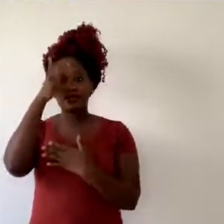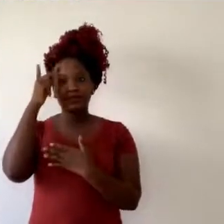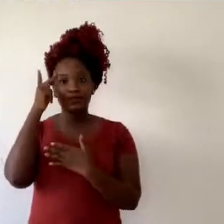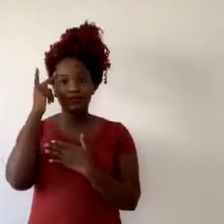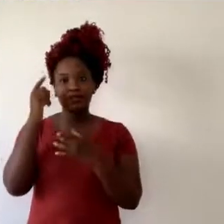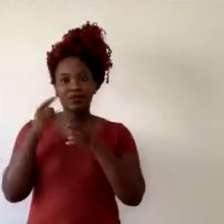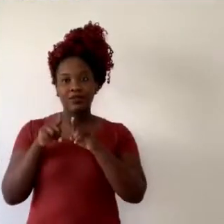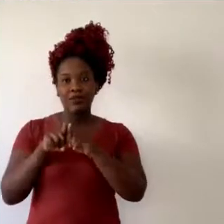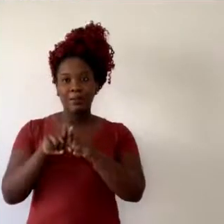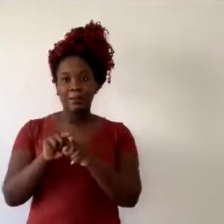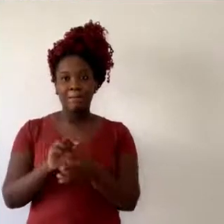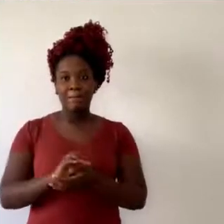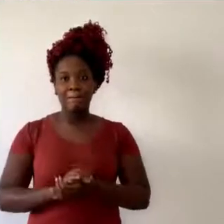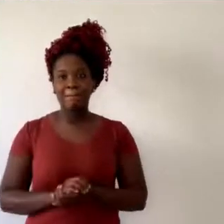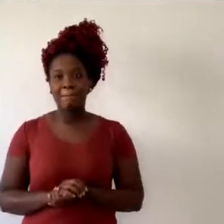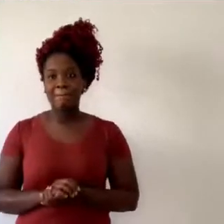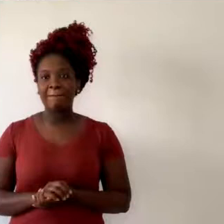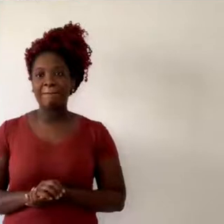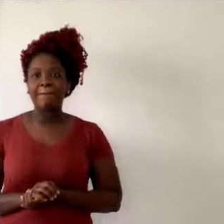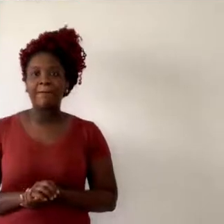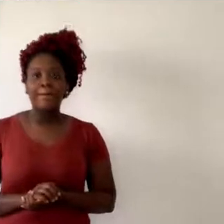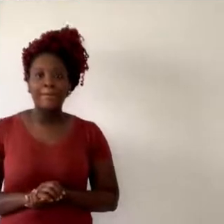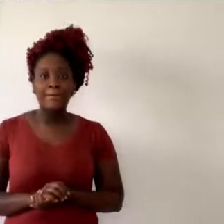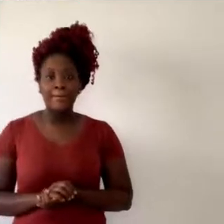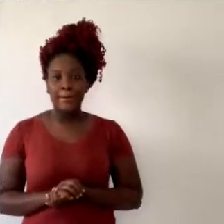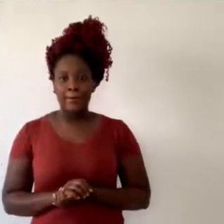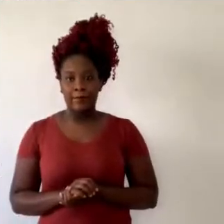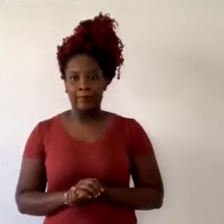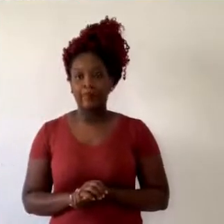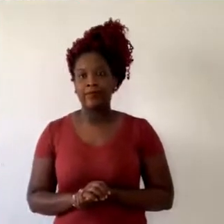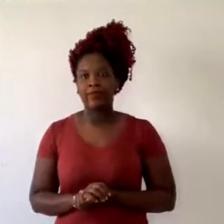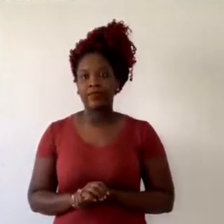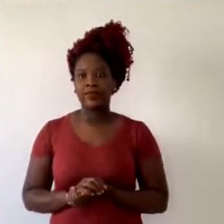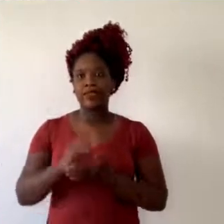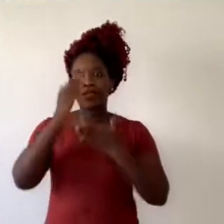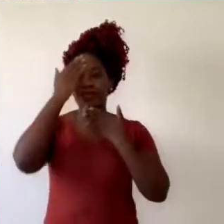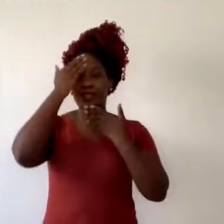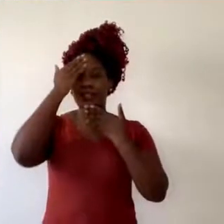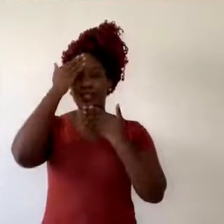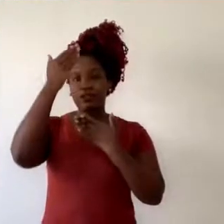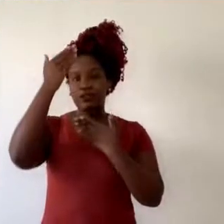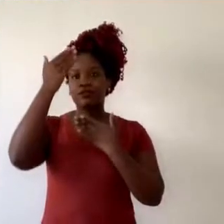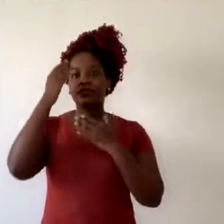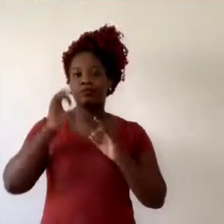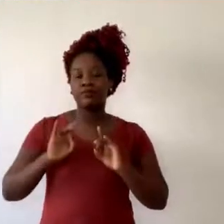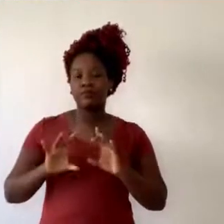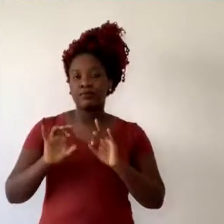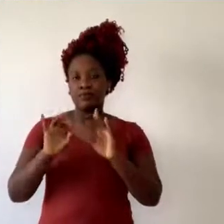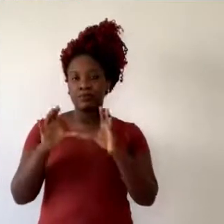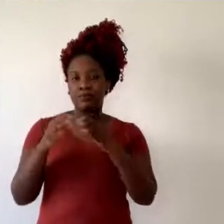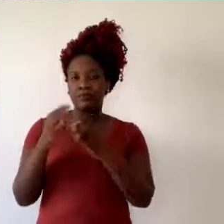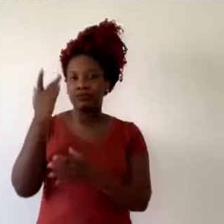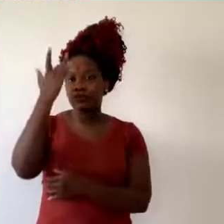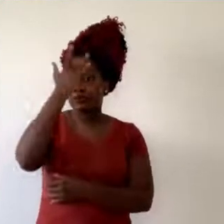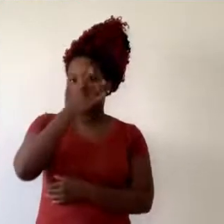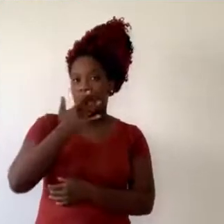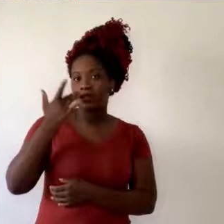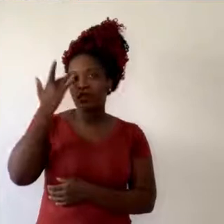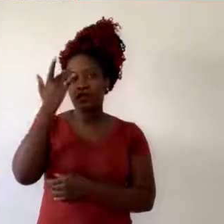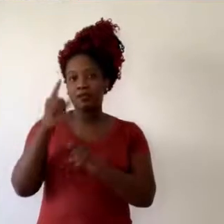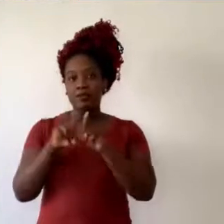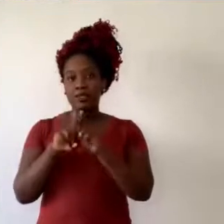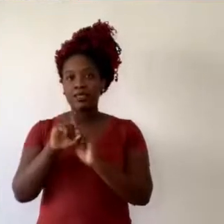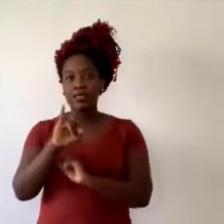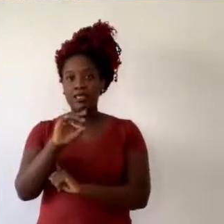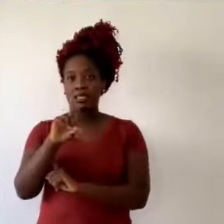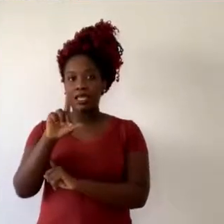sponsors that have made this event possible. Our special acknowledgments to the Haddad Foundation, IDEA